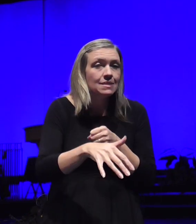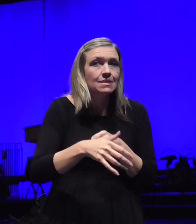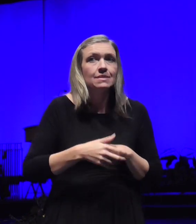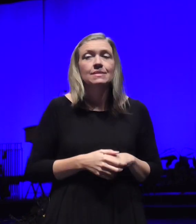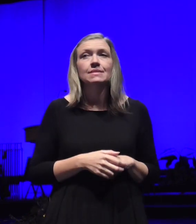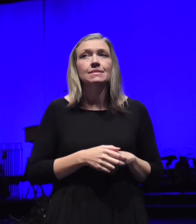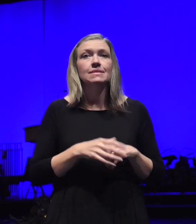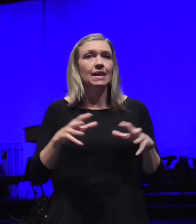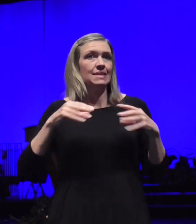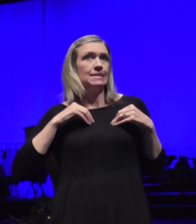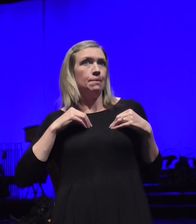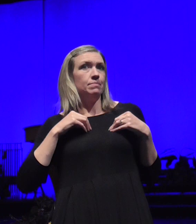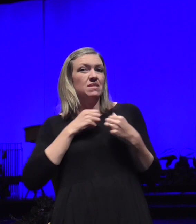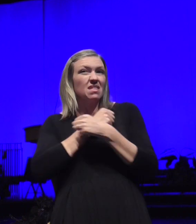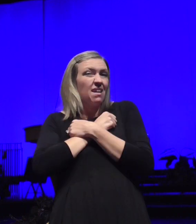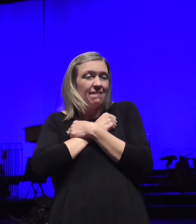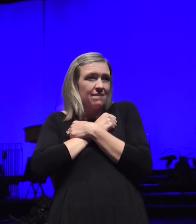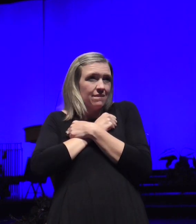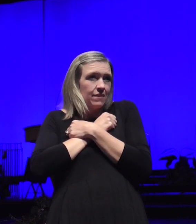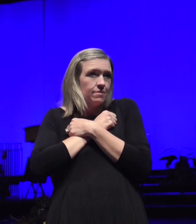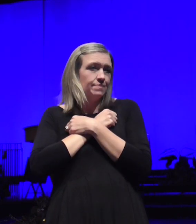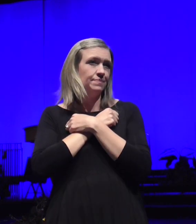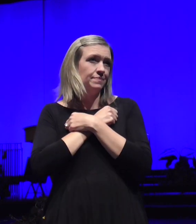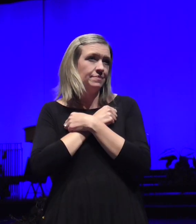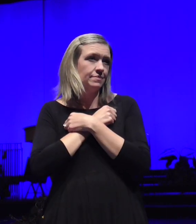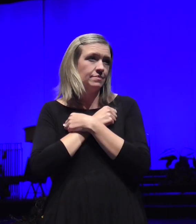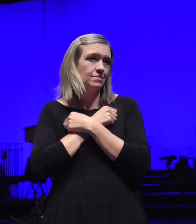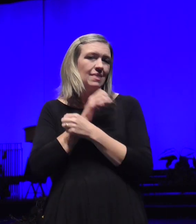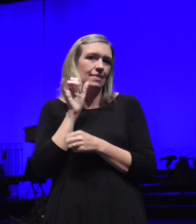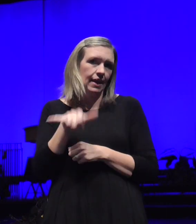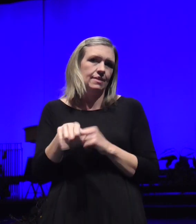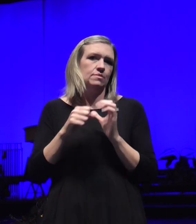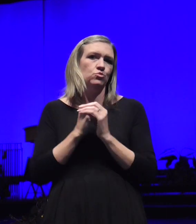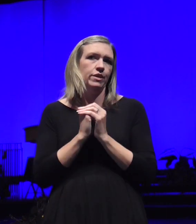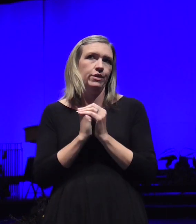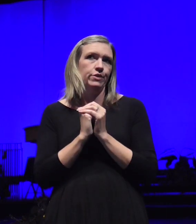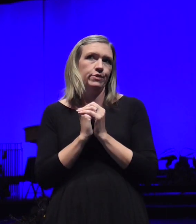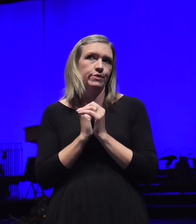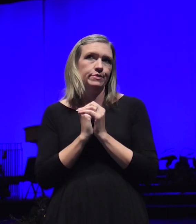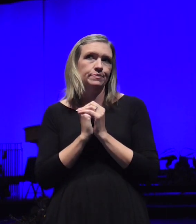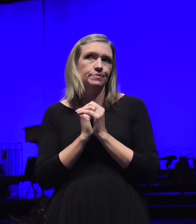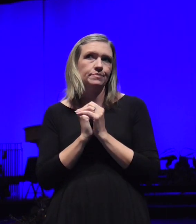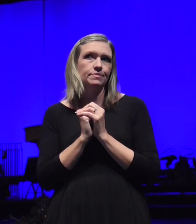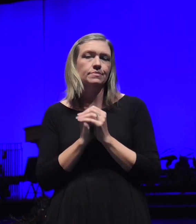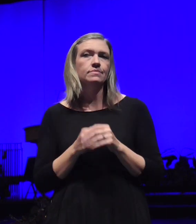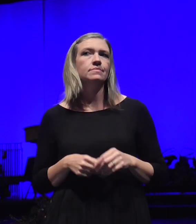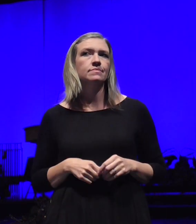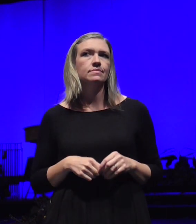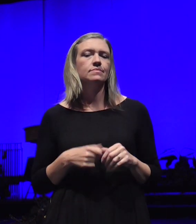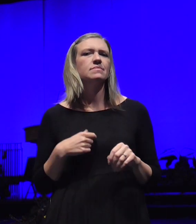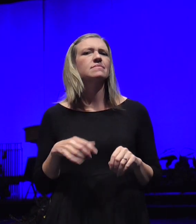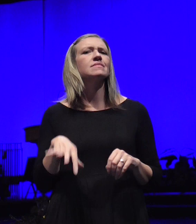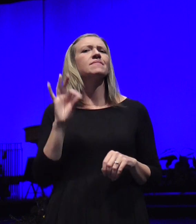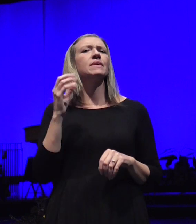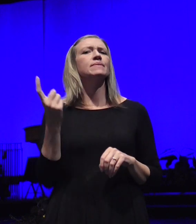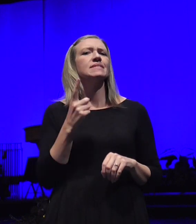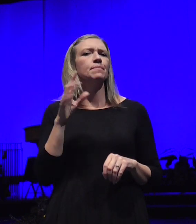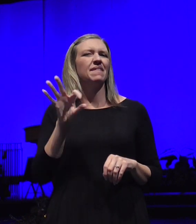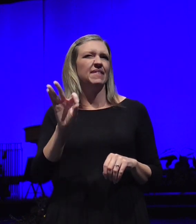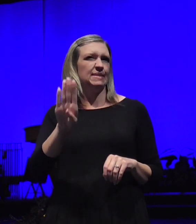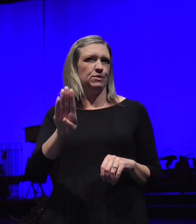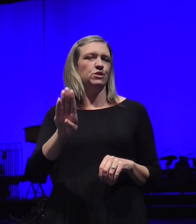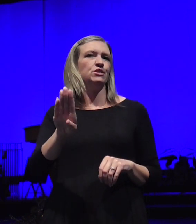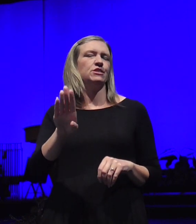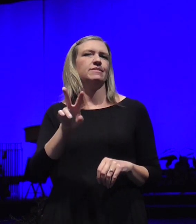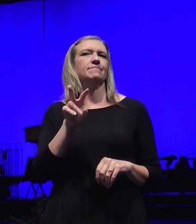abundance, accepting the love. That's prayer. I found something on Facebook. I love